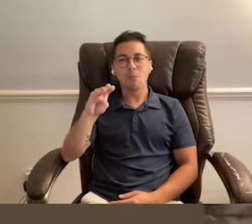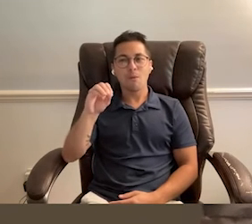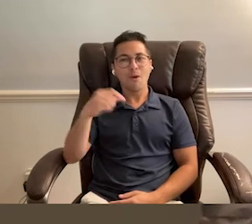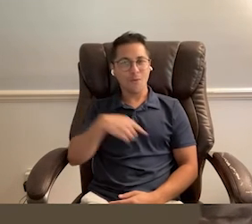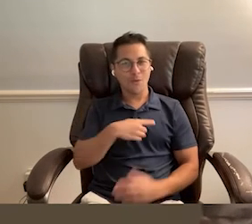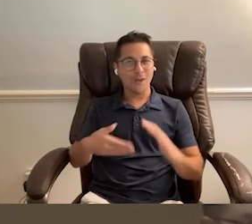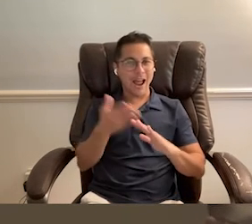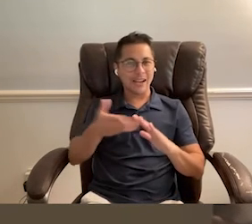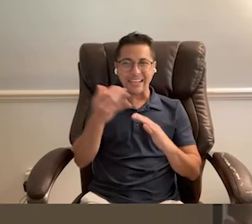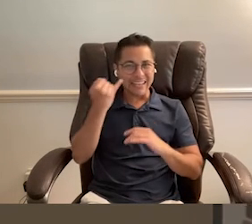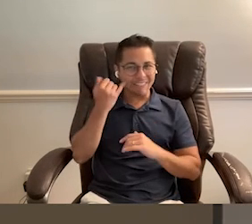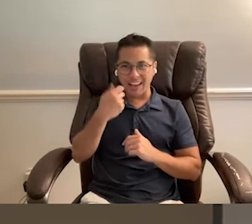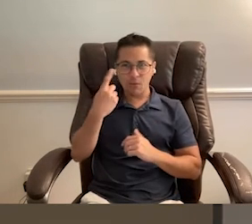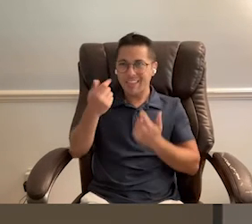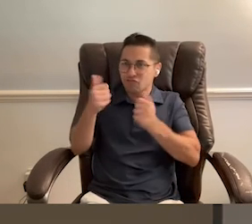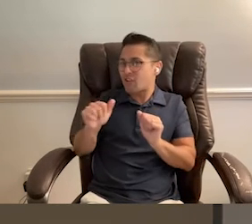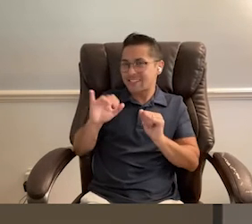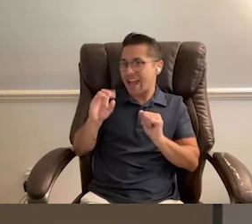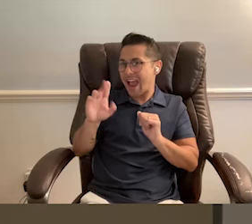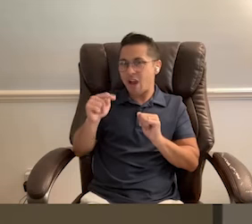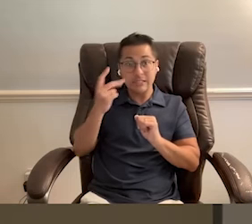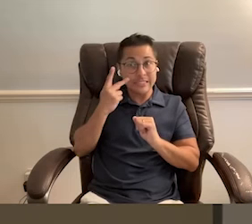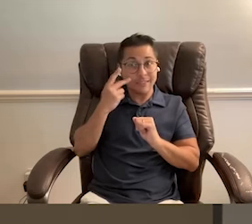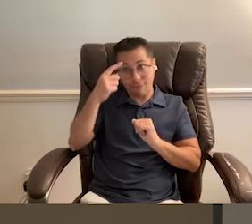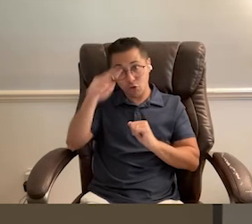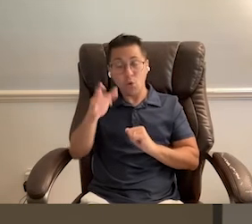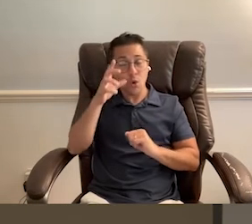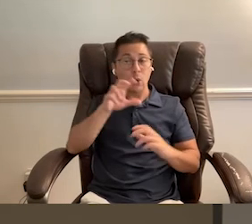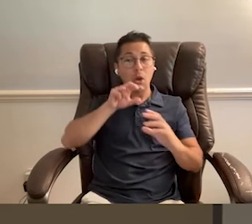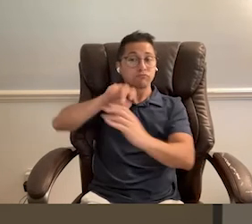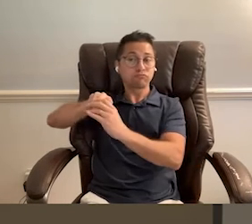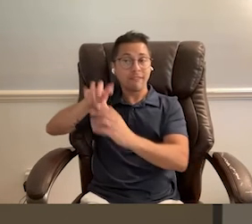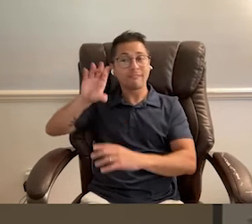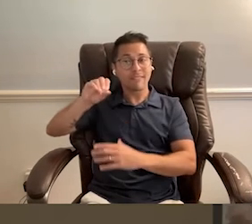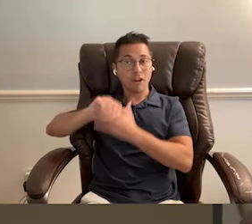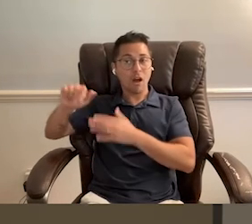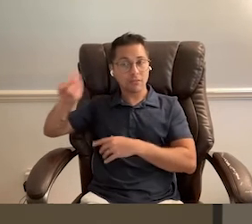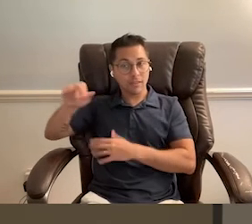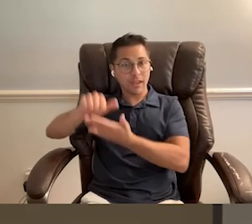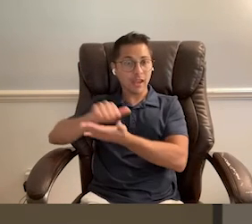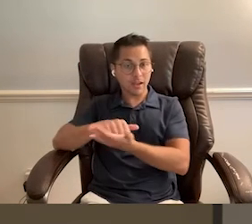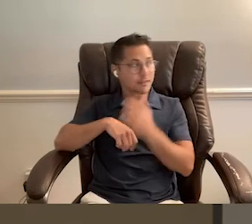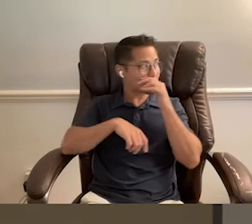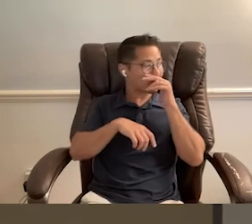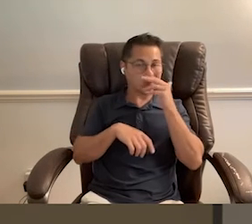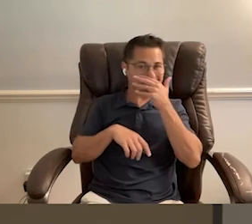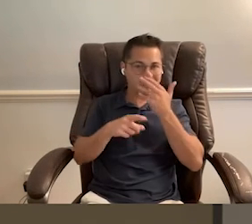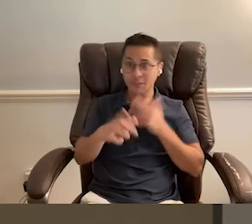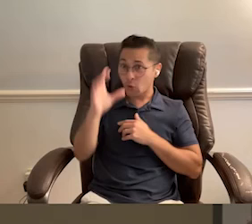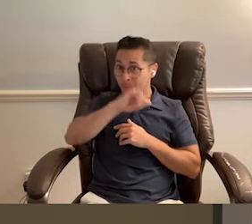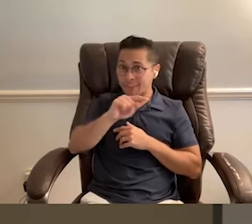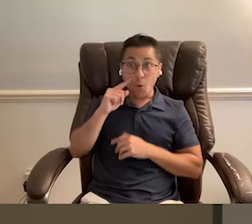us out, see this for you, will contribute $50 to your account. I just, How long does that last? You missed it. Well, you're gonna get a backpack, okay?